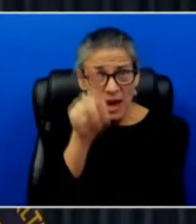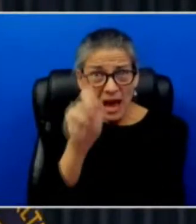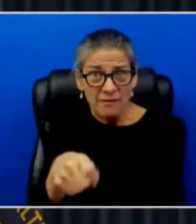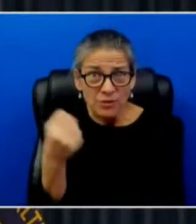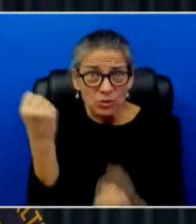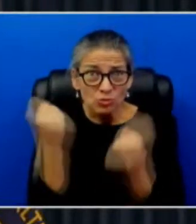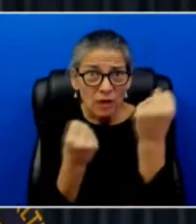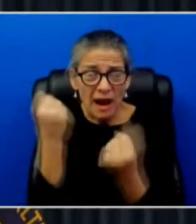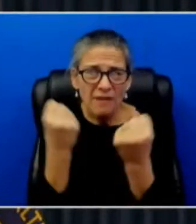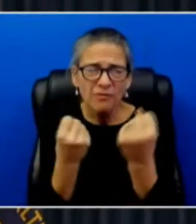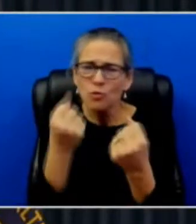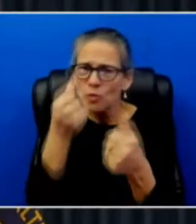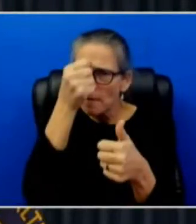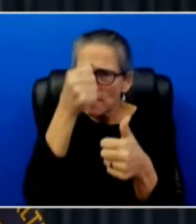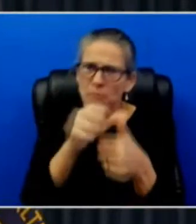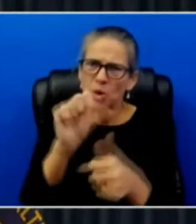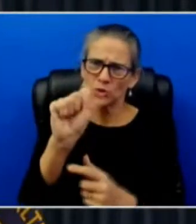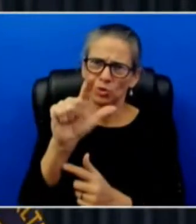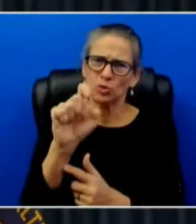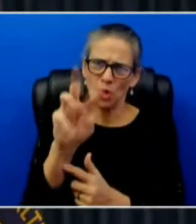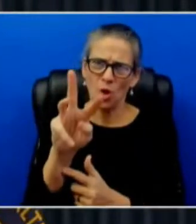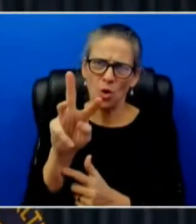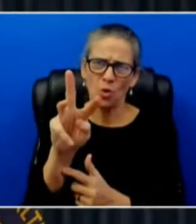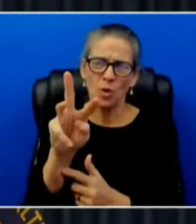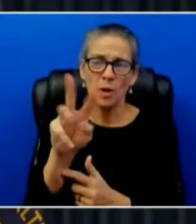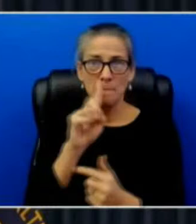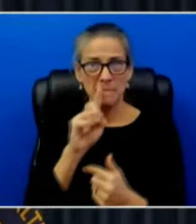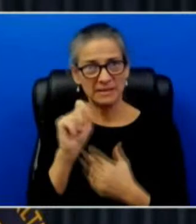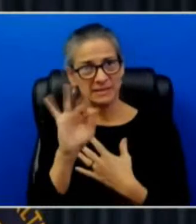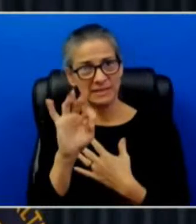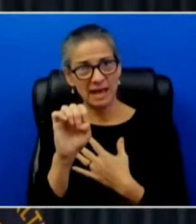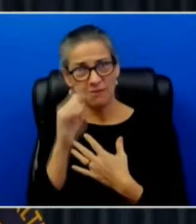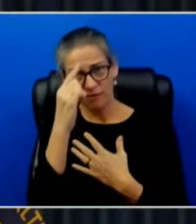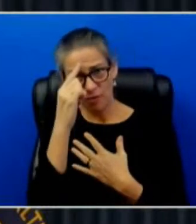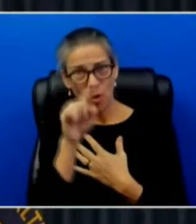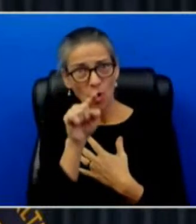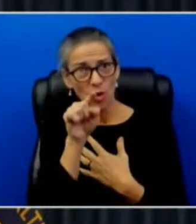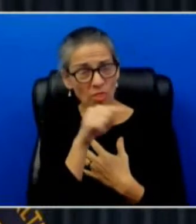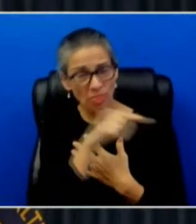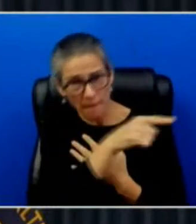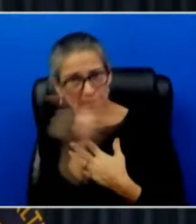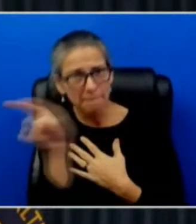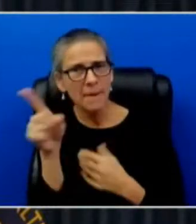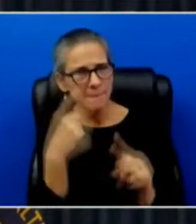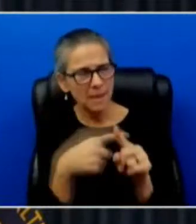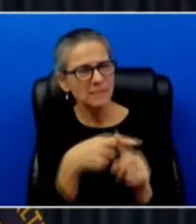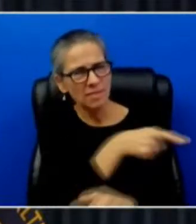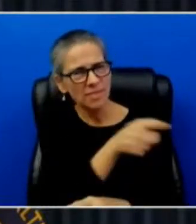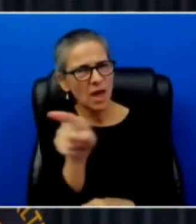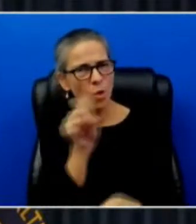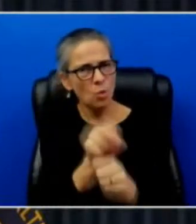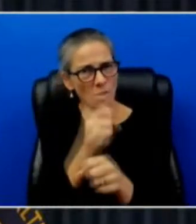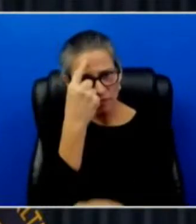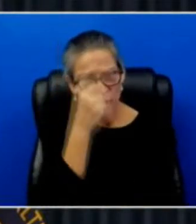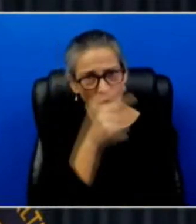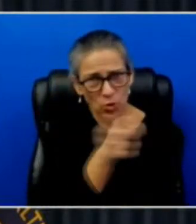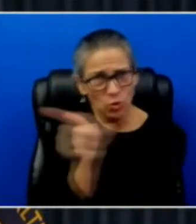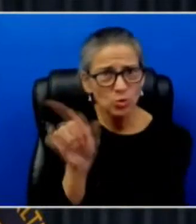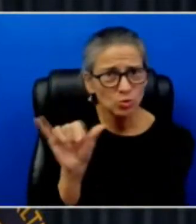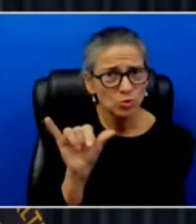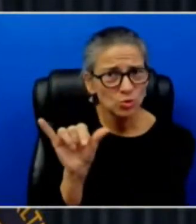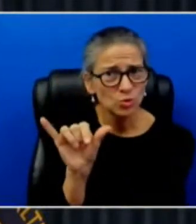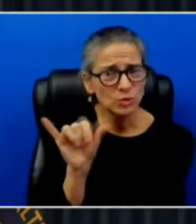hands, just like they are trying to make sure that all of us are safe. So we're still in the midst of a